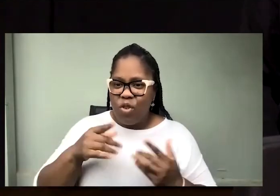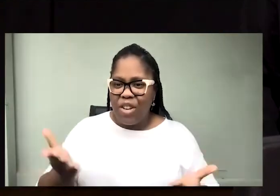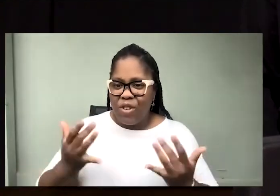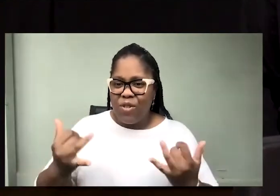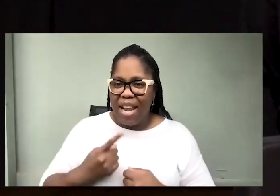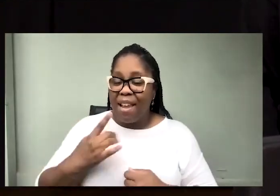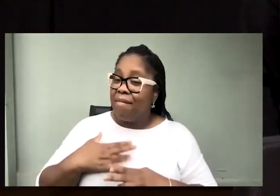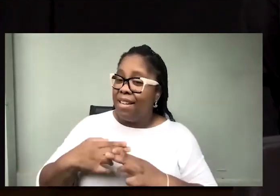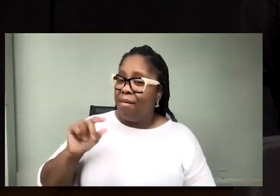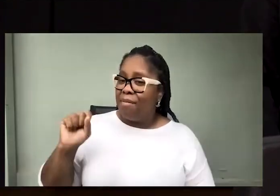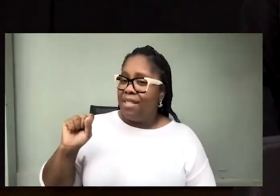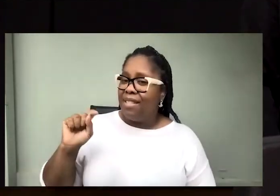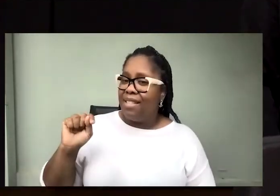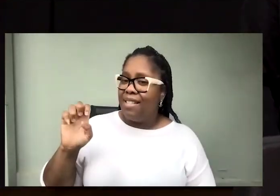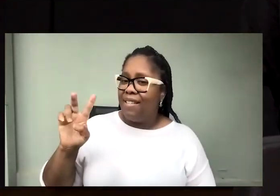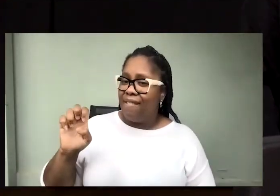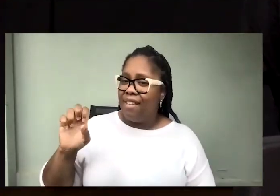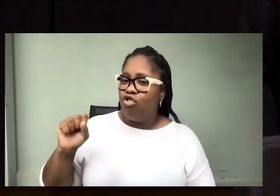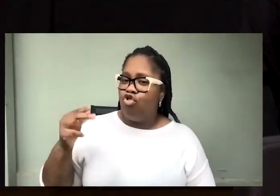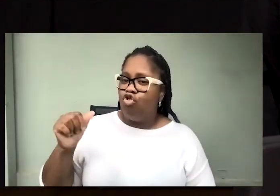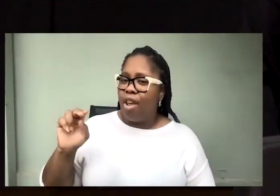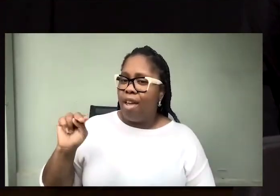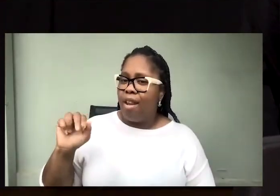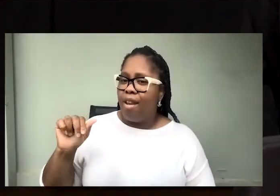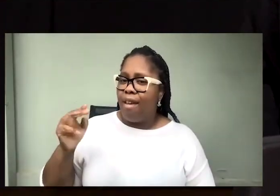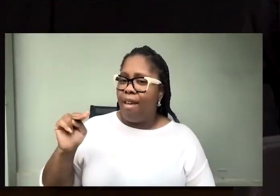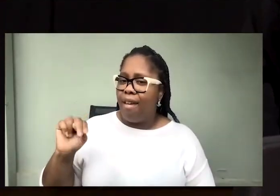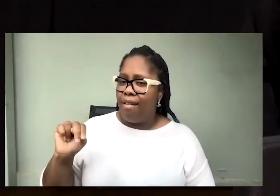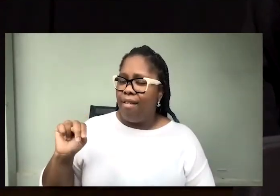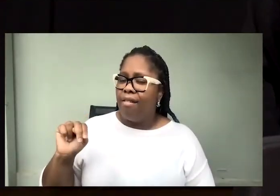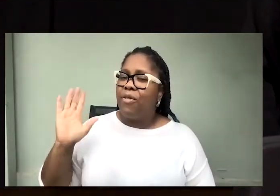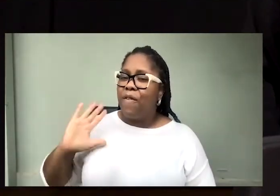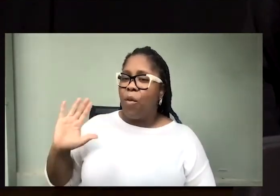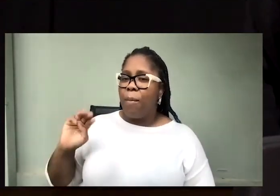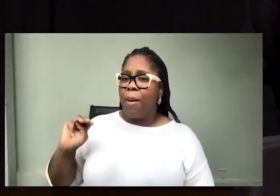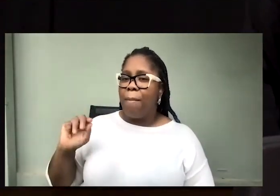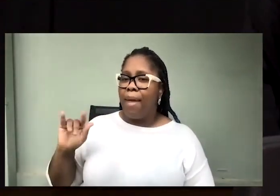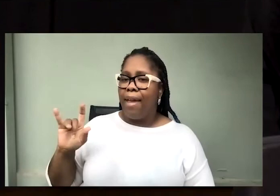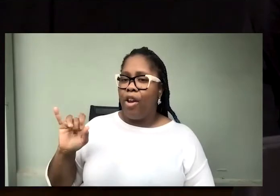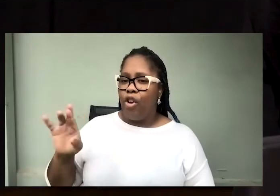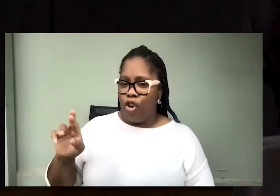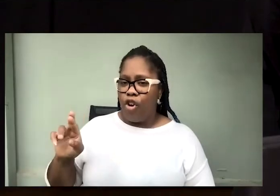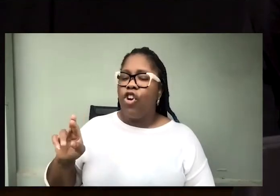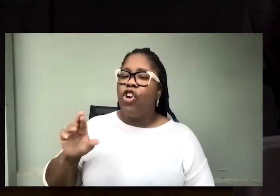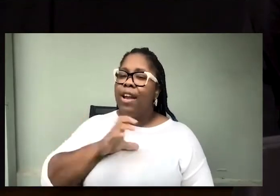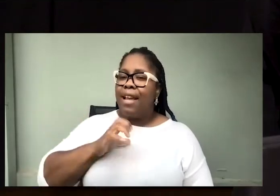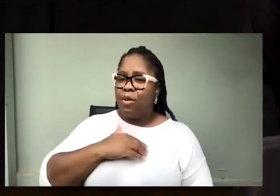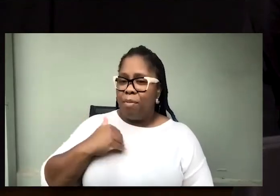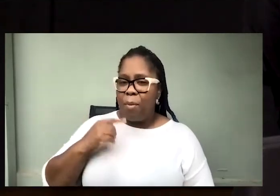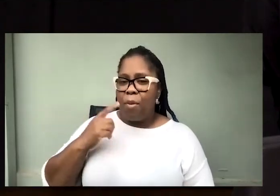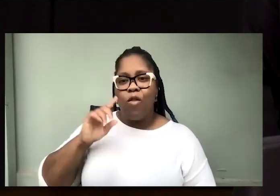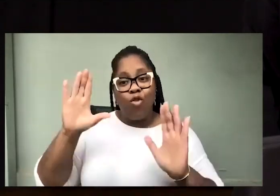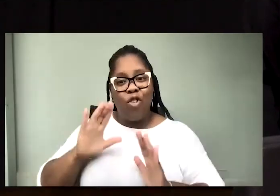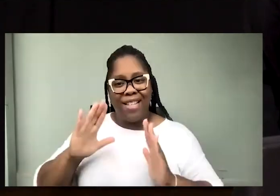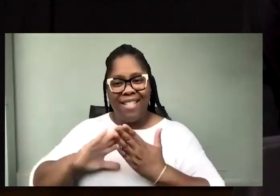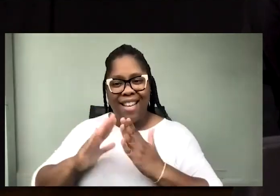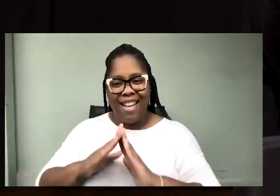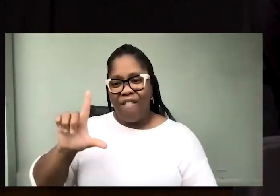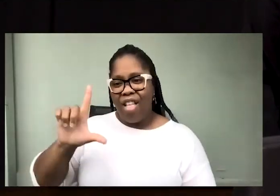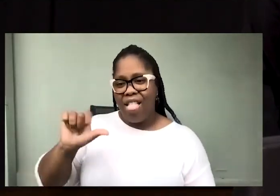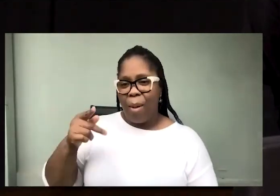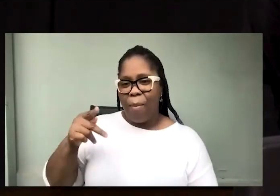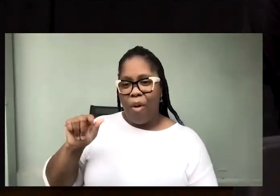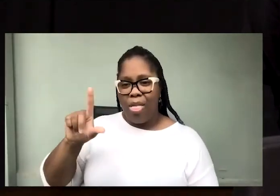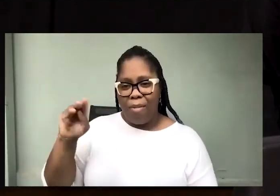Steve Shanahan. I'm a former mayor and city council member for the great city of La Palma. I'll be your MC and moderator for